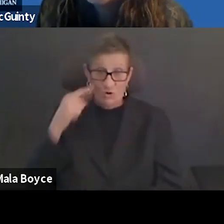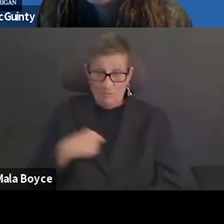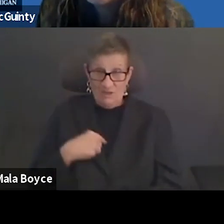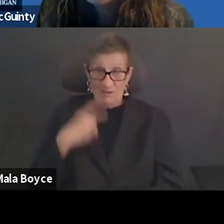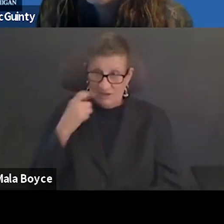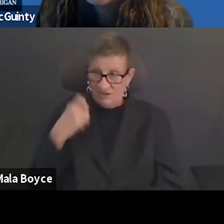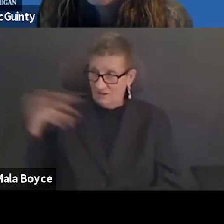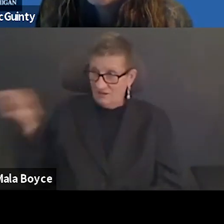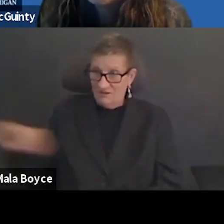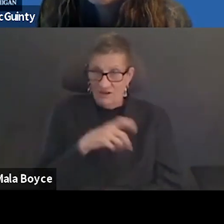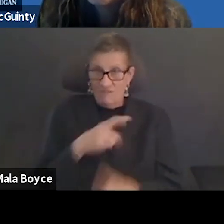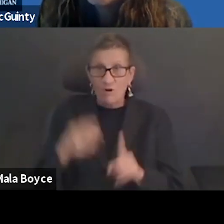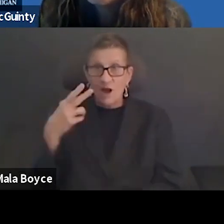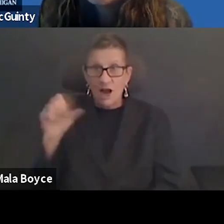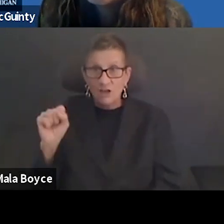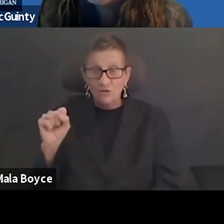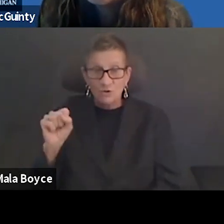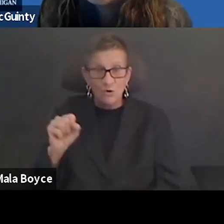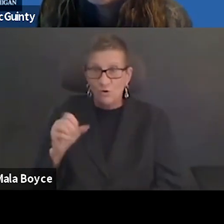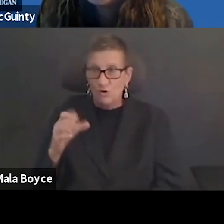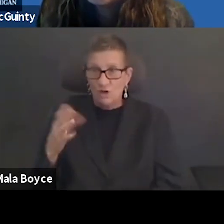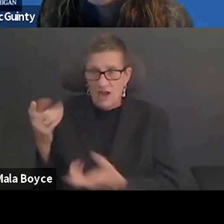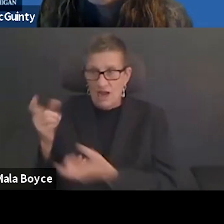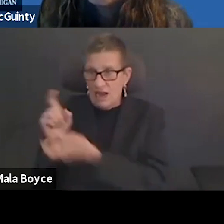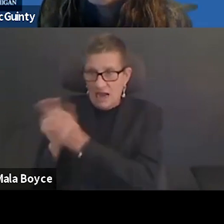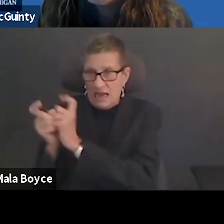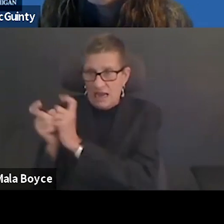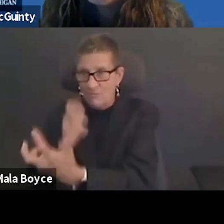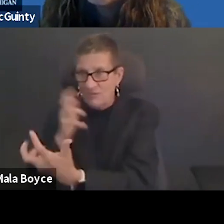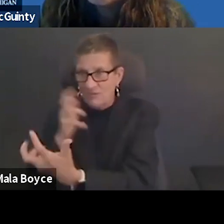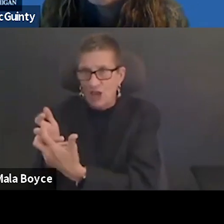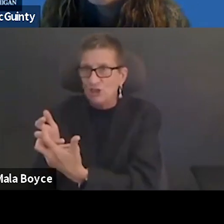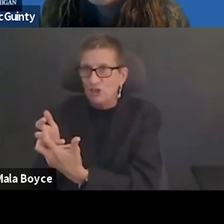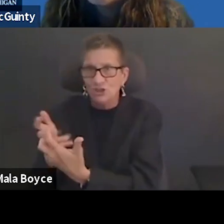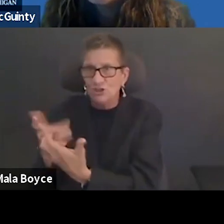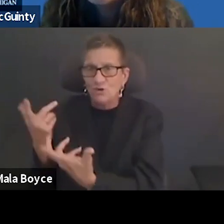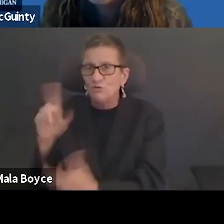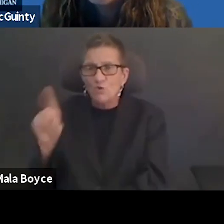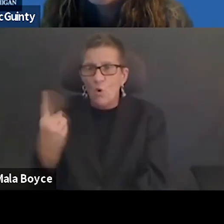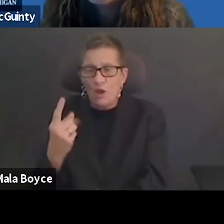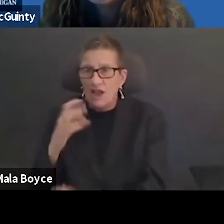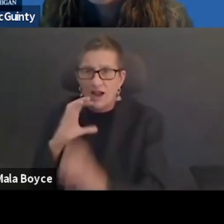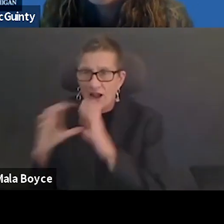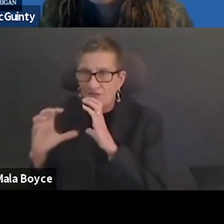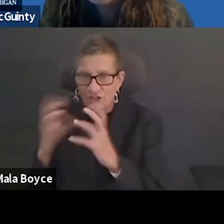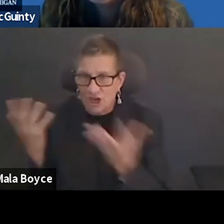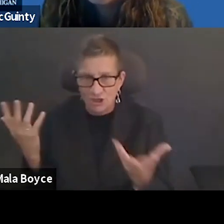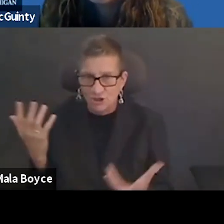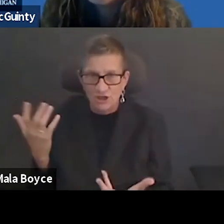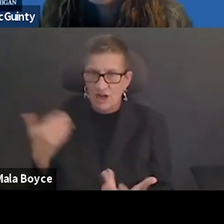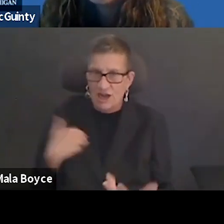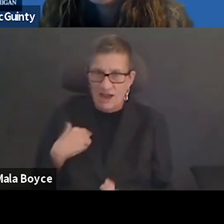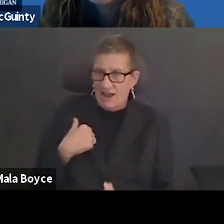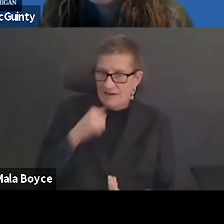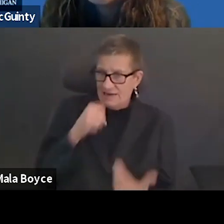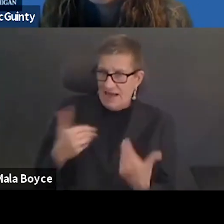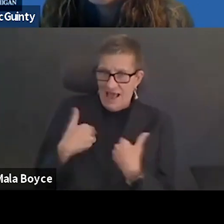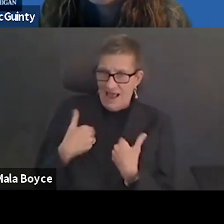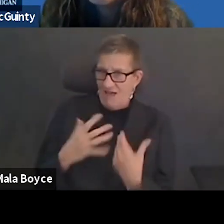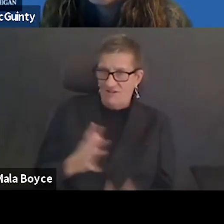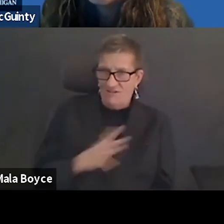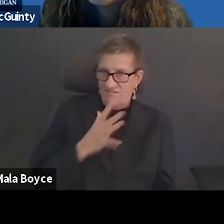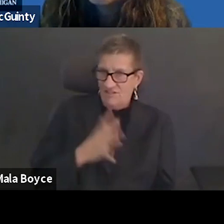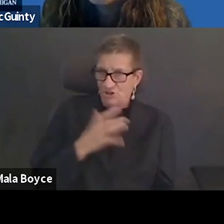from high school where accommodations were just a conversation. It wasn't necessarily something I had officially. It